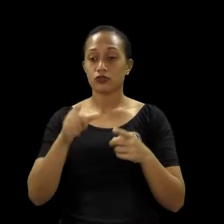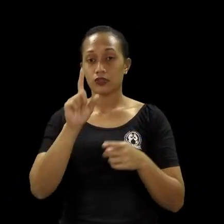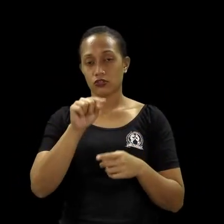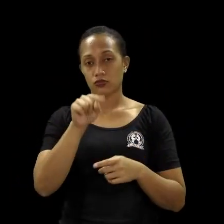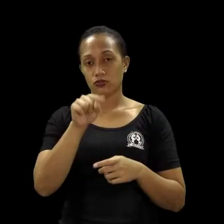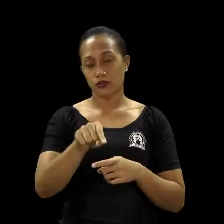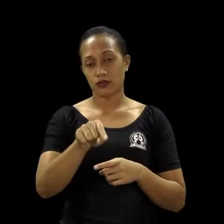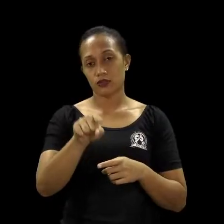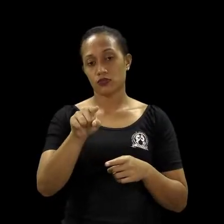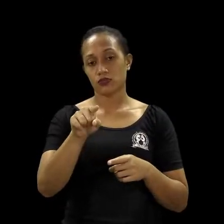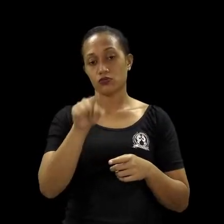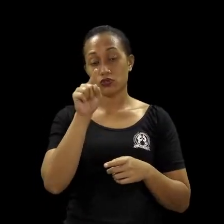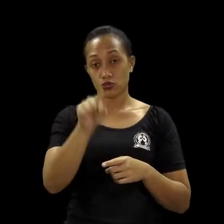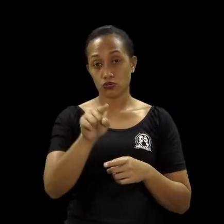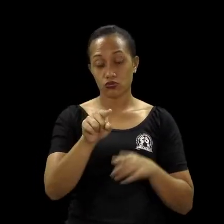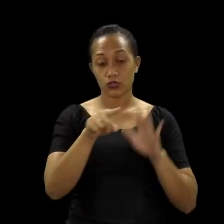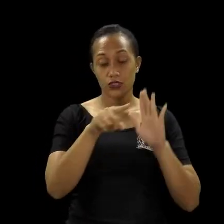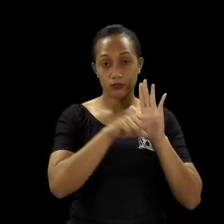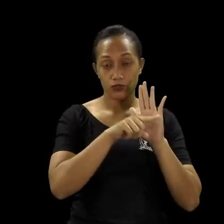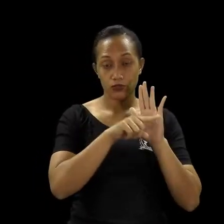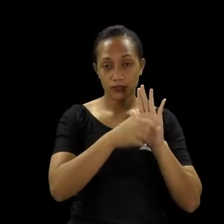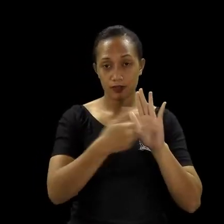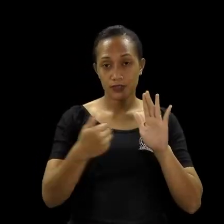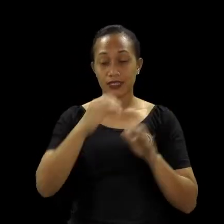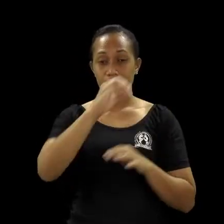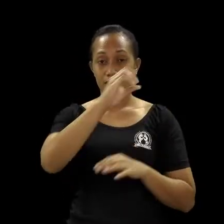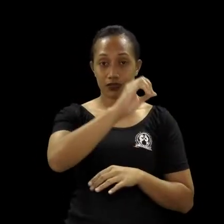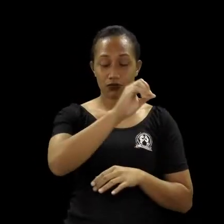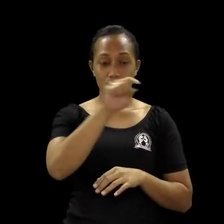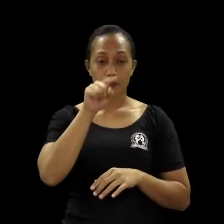that. Let's subtract